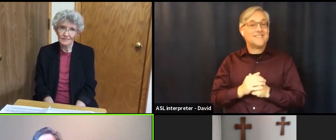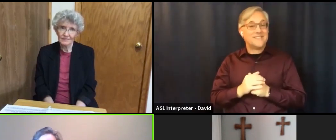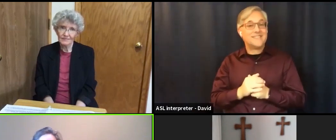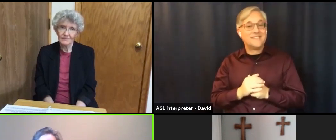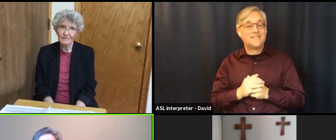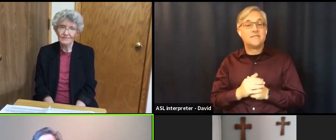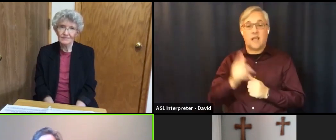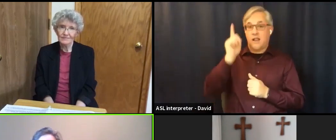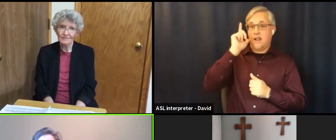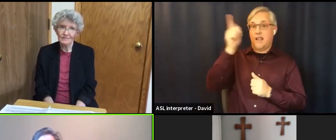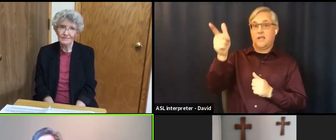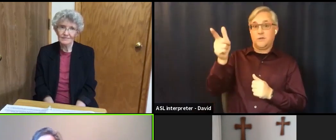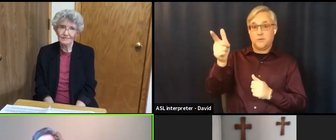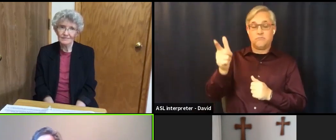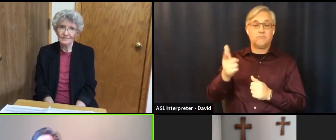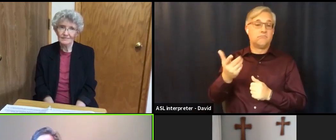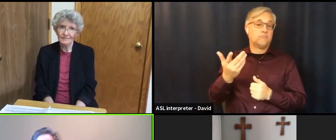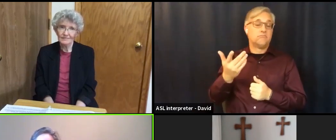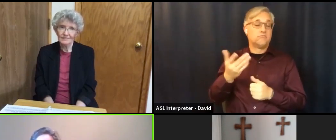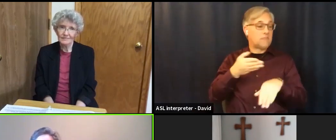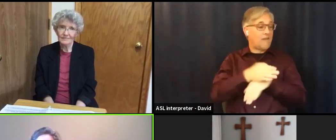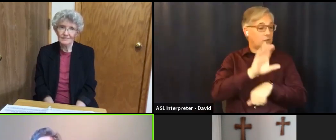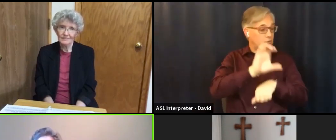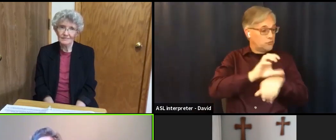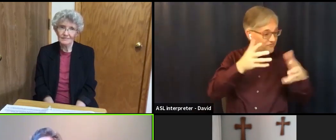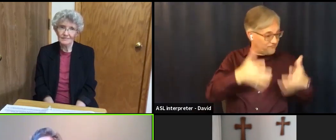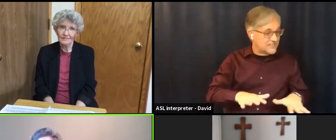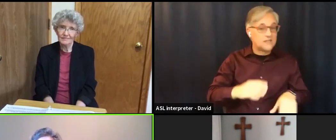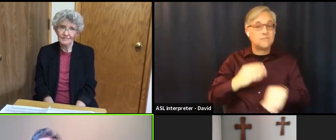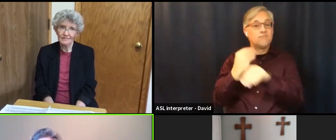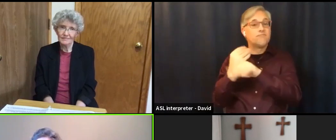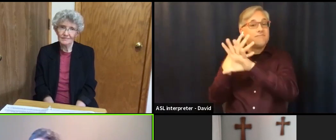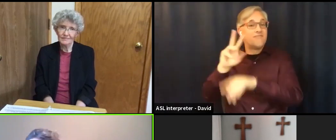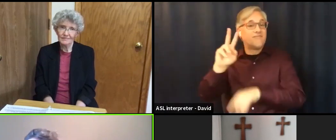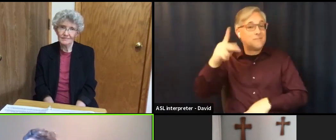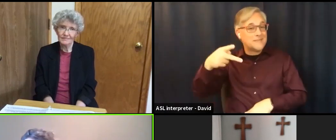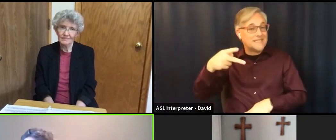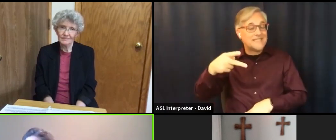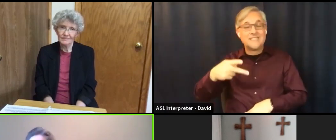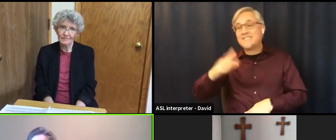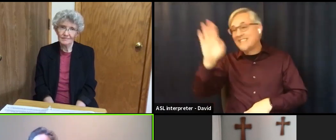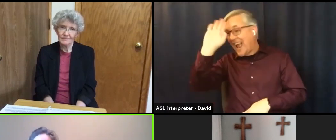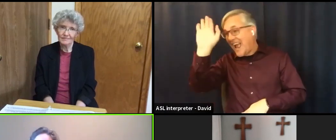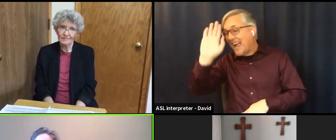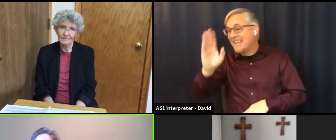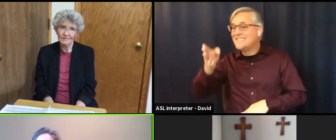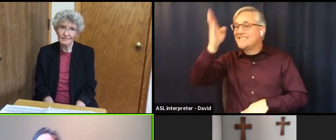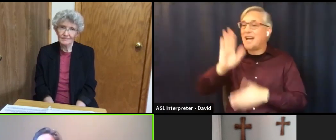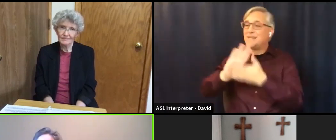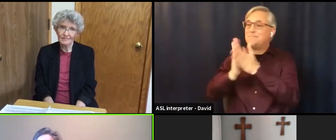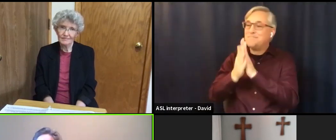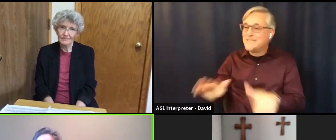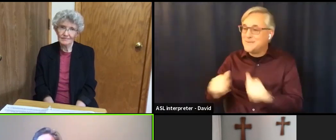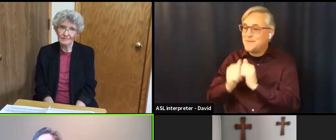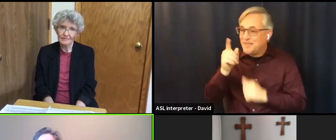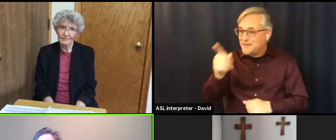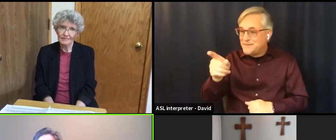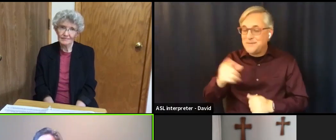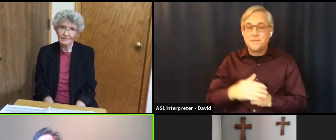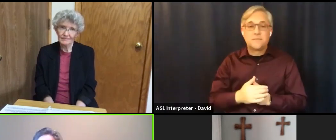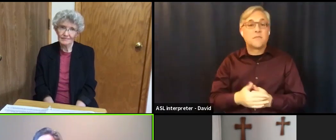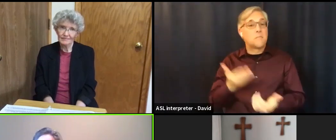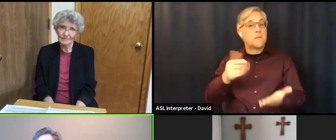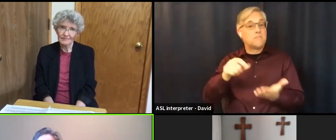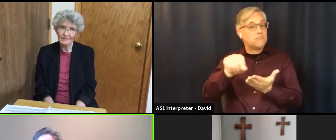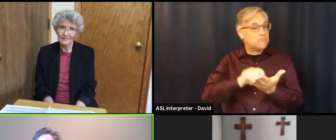later, VP with someone to say, God's peace be with you. Maybe you want to send a card or